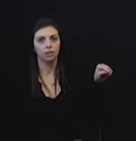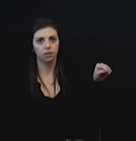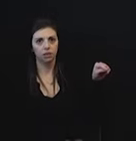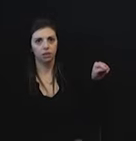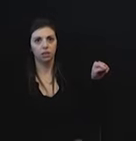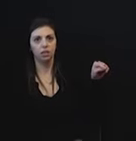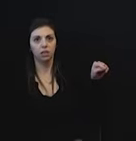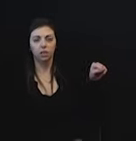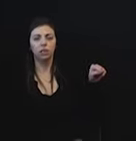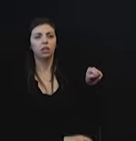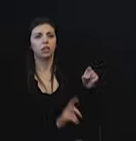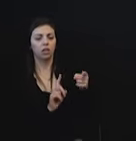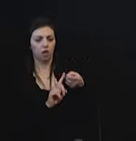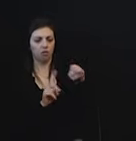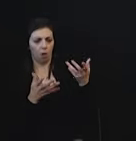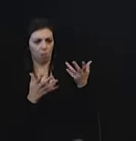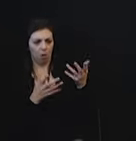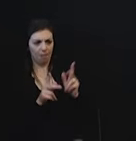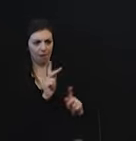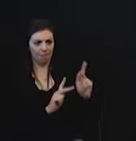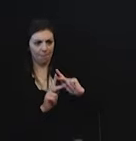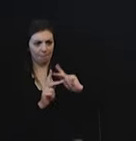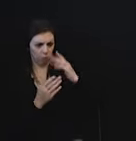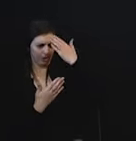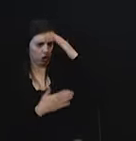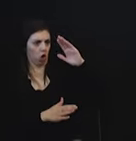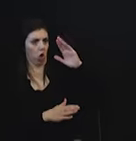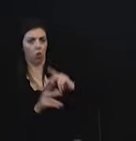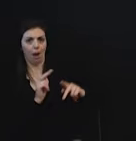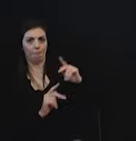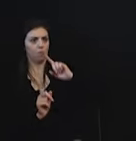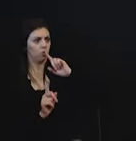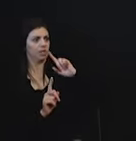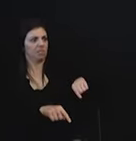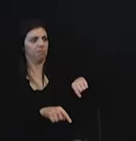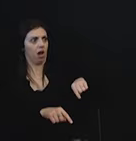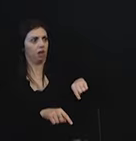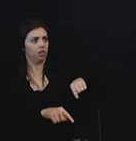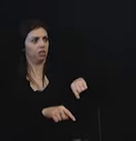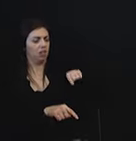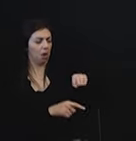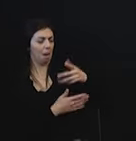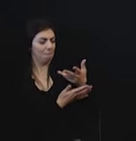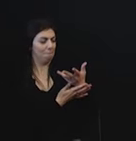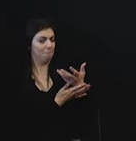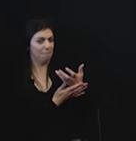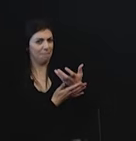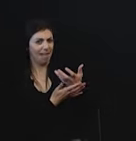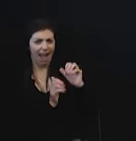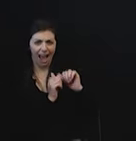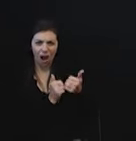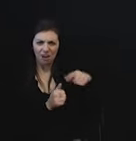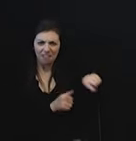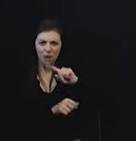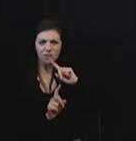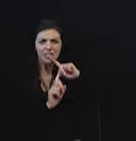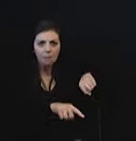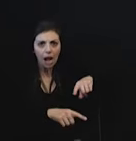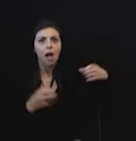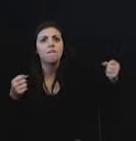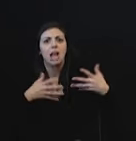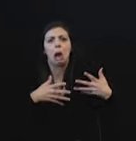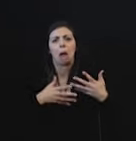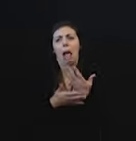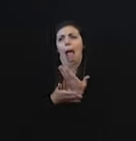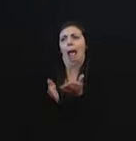fear for the unknown, the people made a response to that fear, begging Jesus to leave. What I love